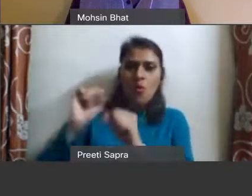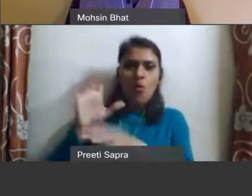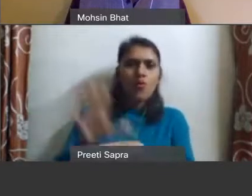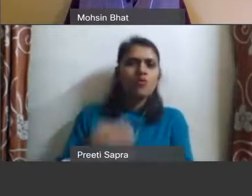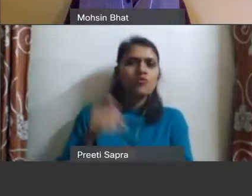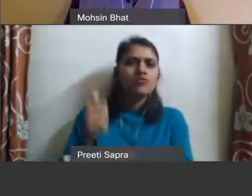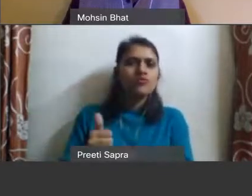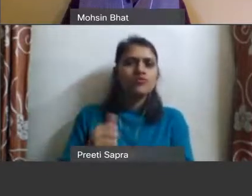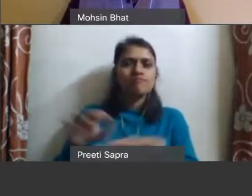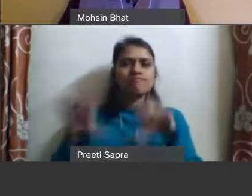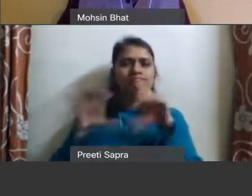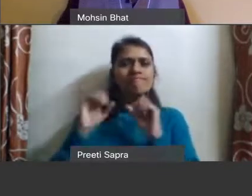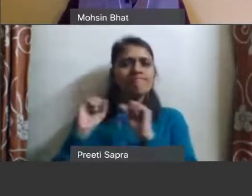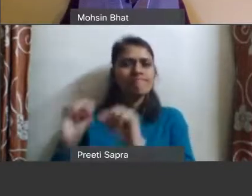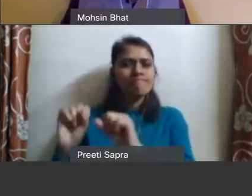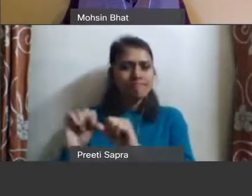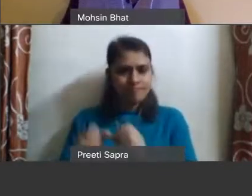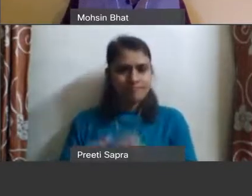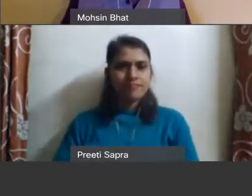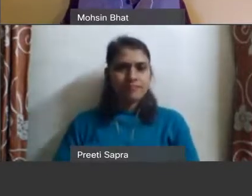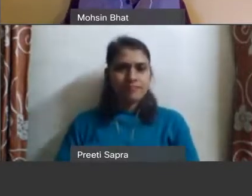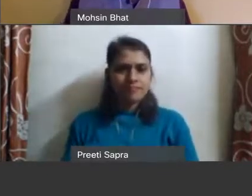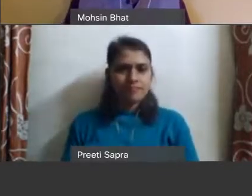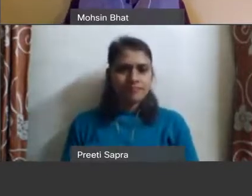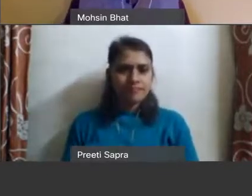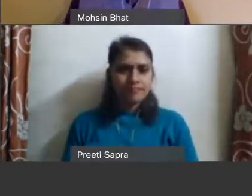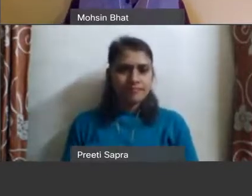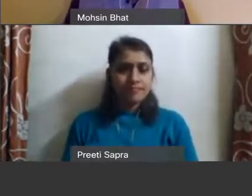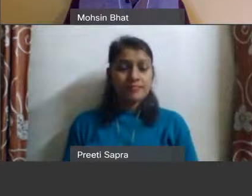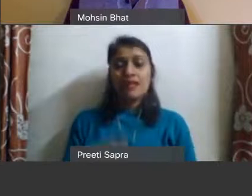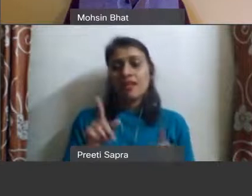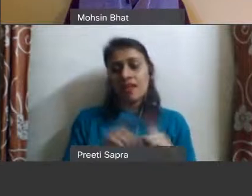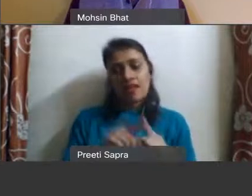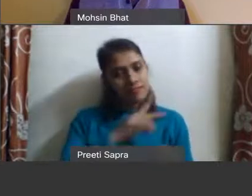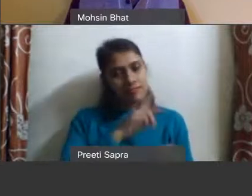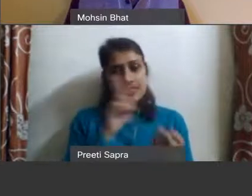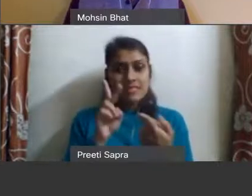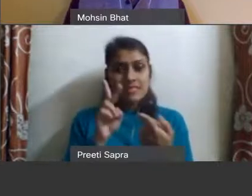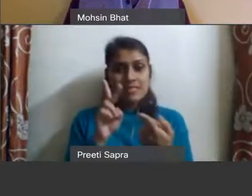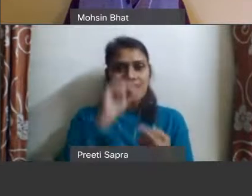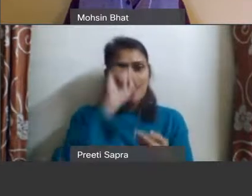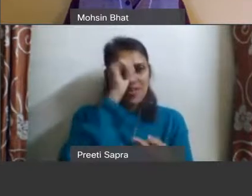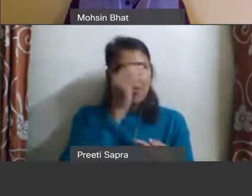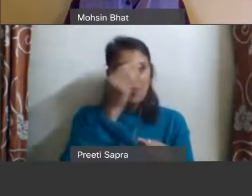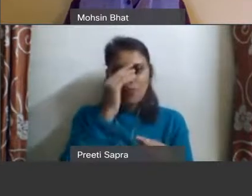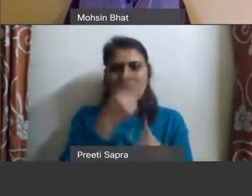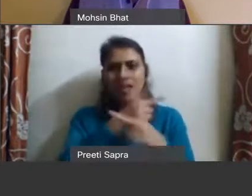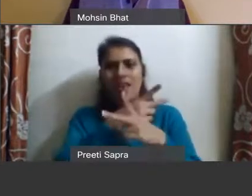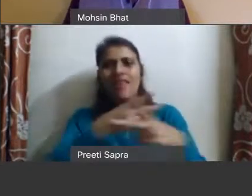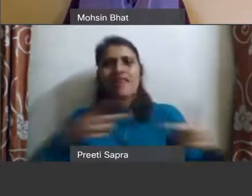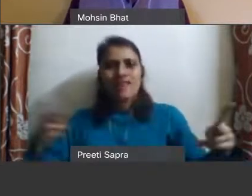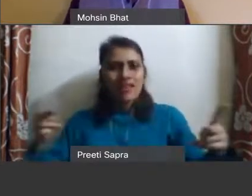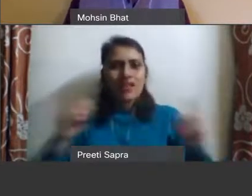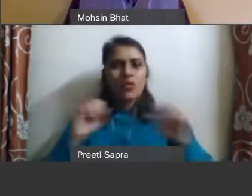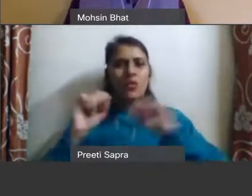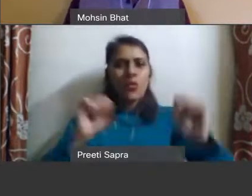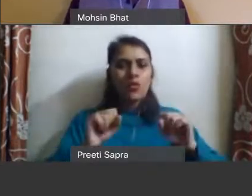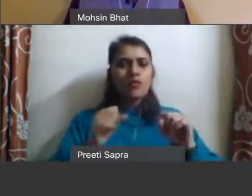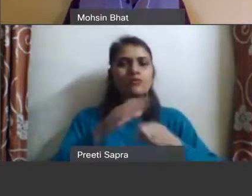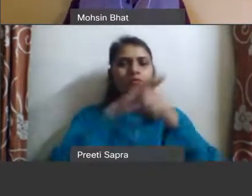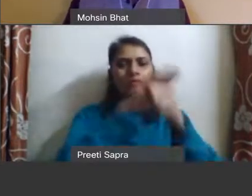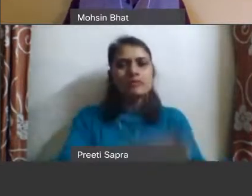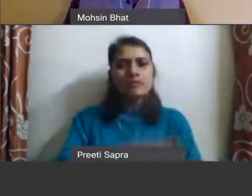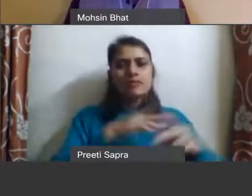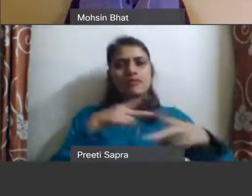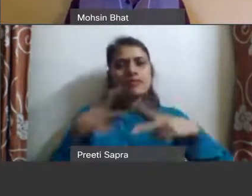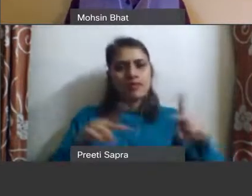jurisprudence. And finally, the question of religious discrimination, and very quickly on it, because I do not need to rehearse the conversation